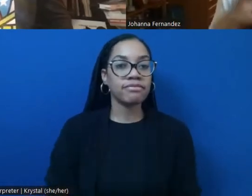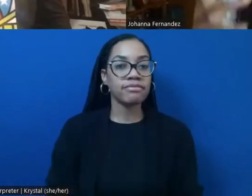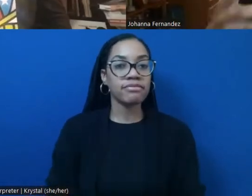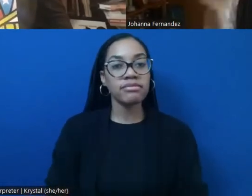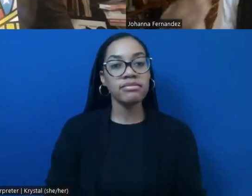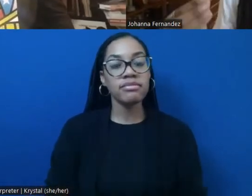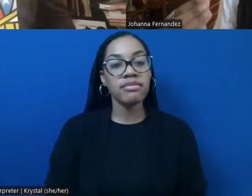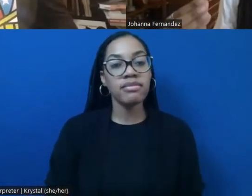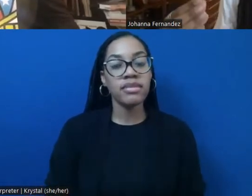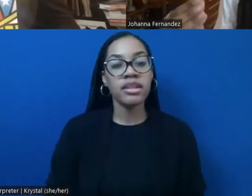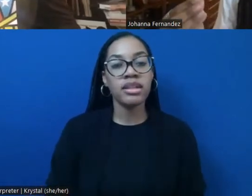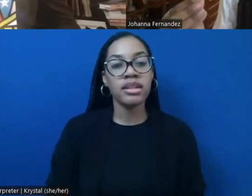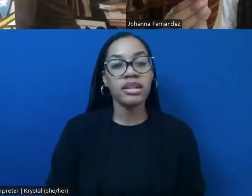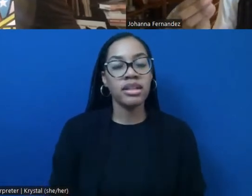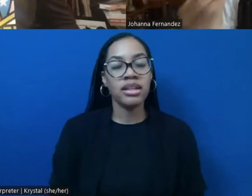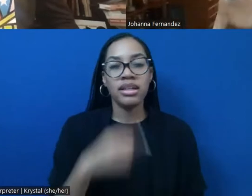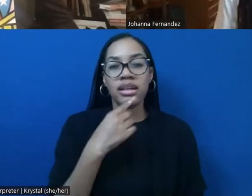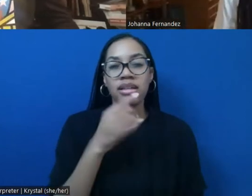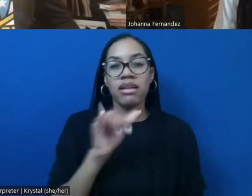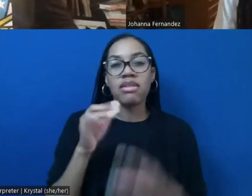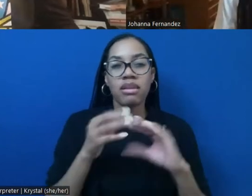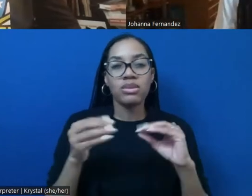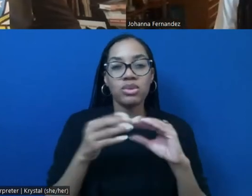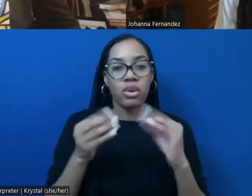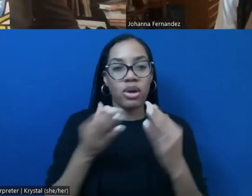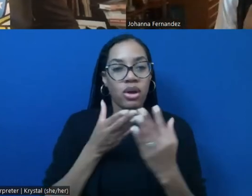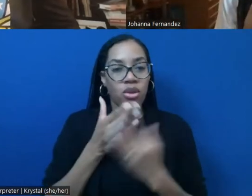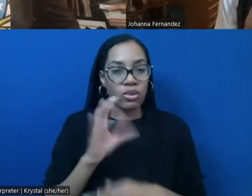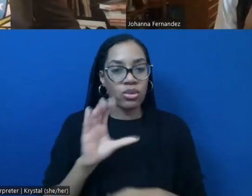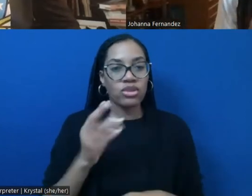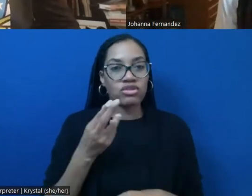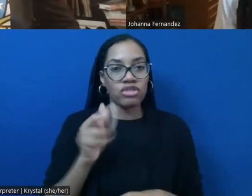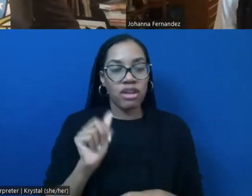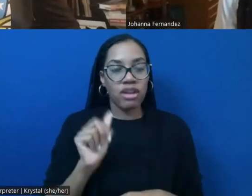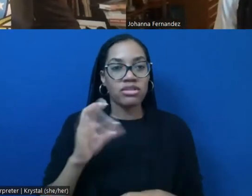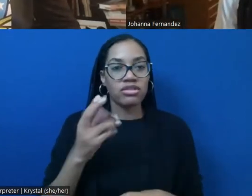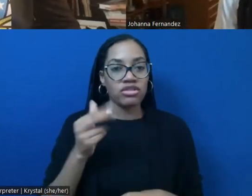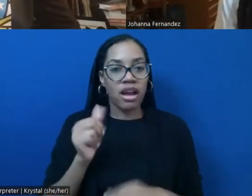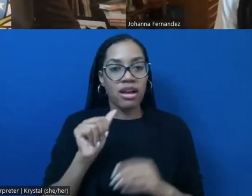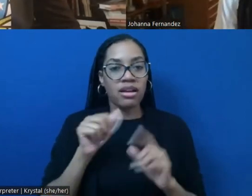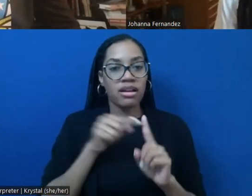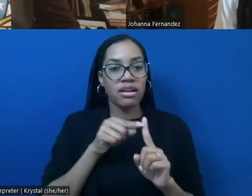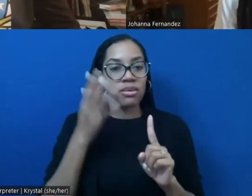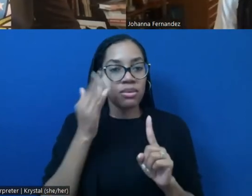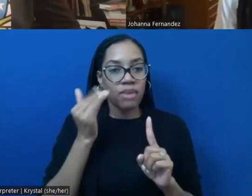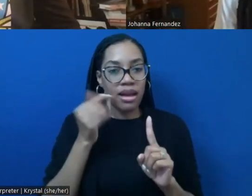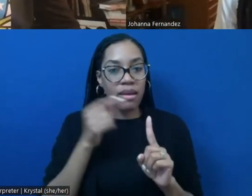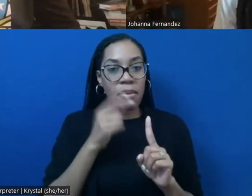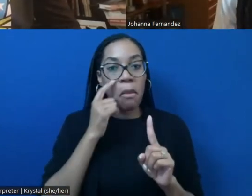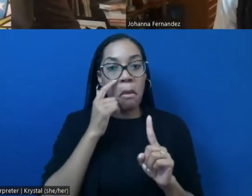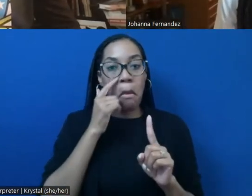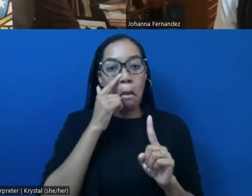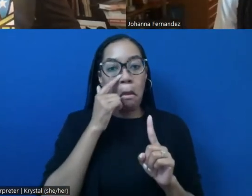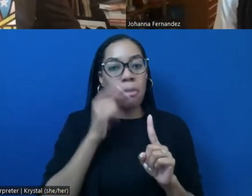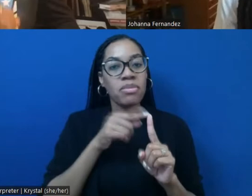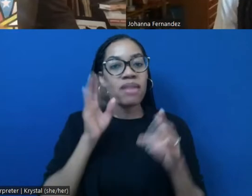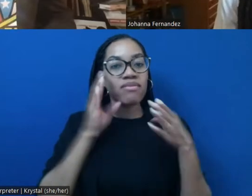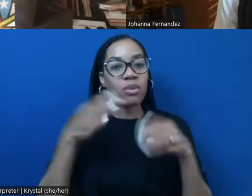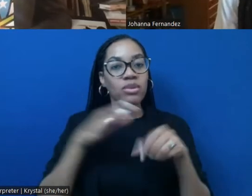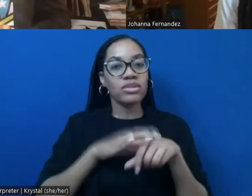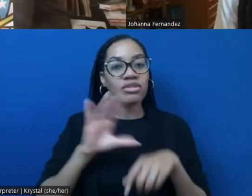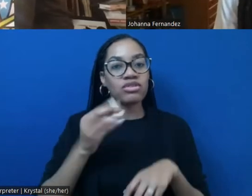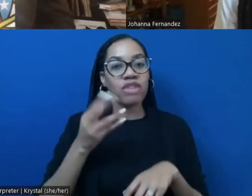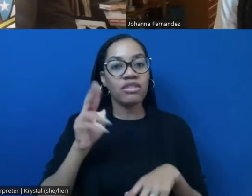And I tell that story through Cha-Cha Jimenez, and I focus on Cha-Cha Jimenez because his story